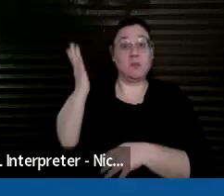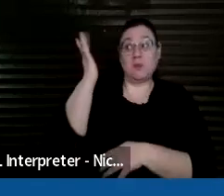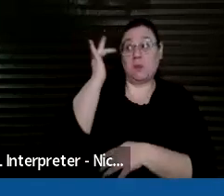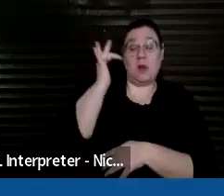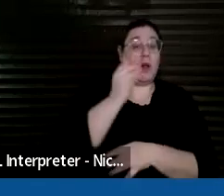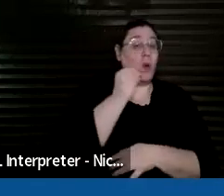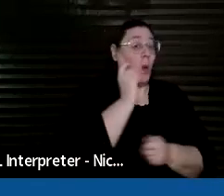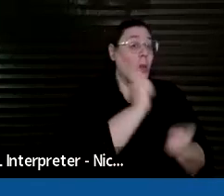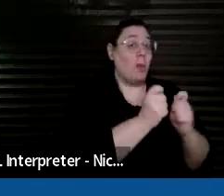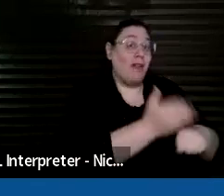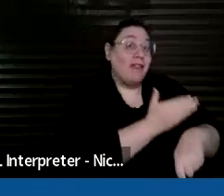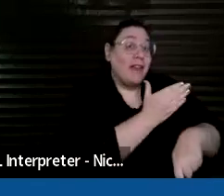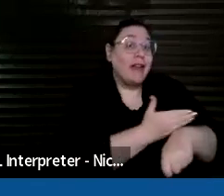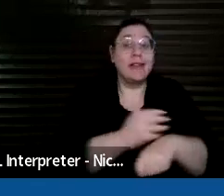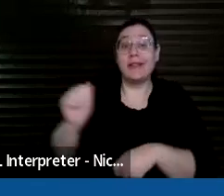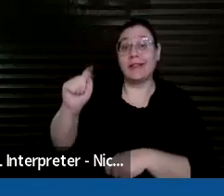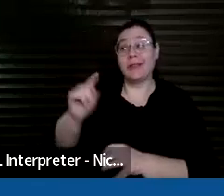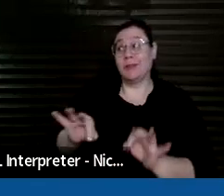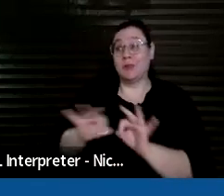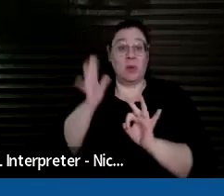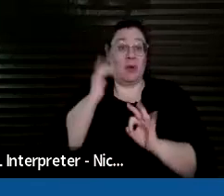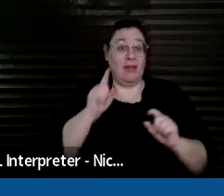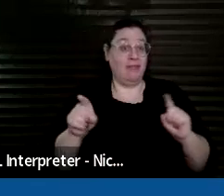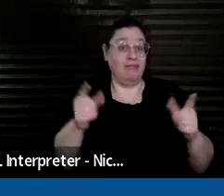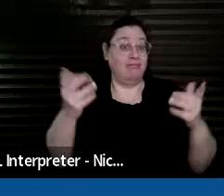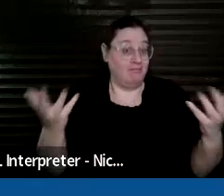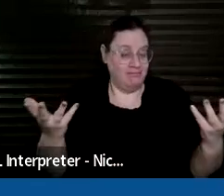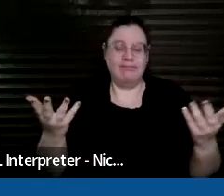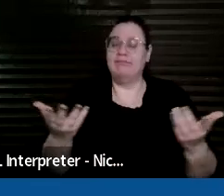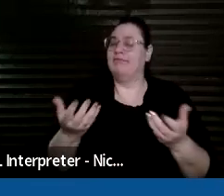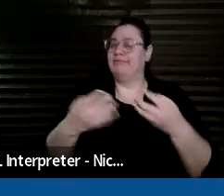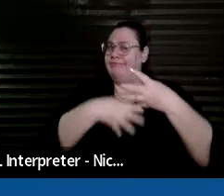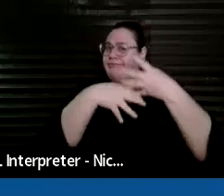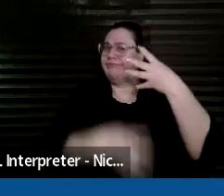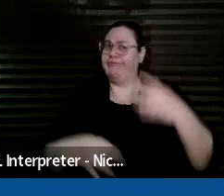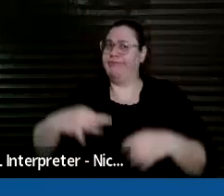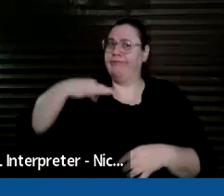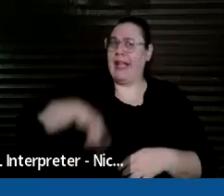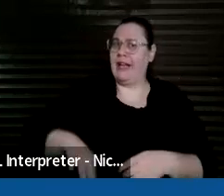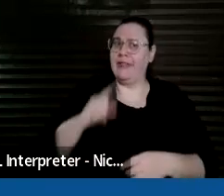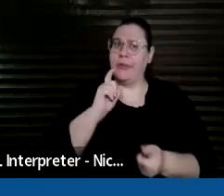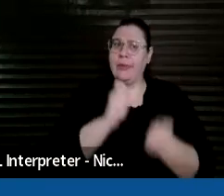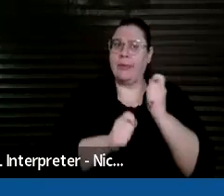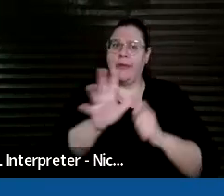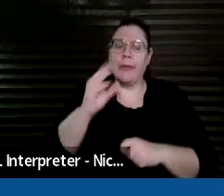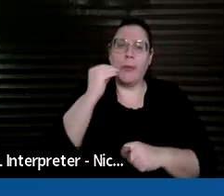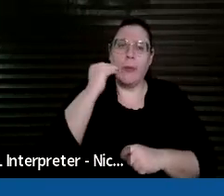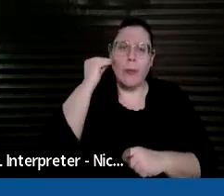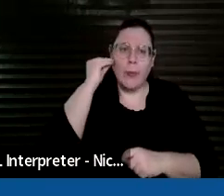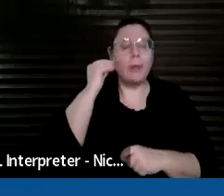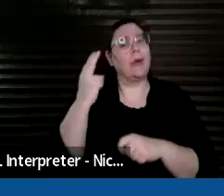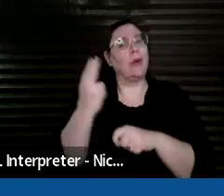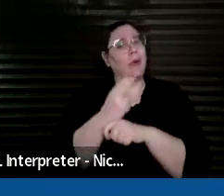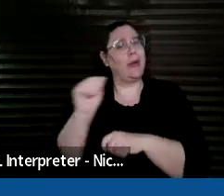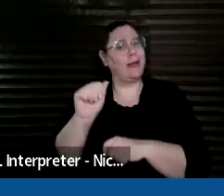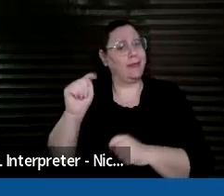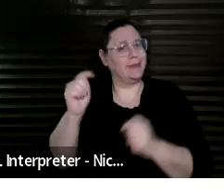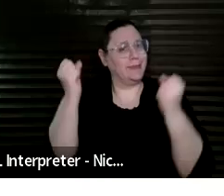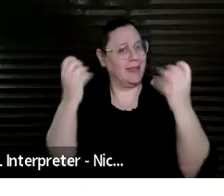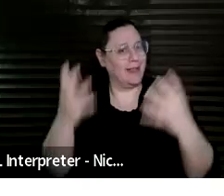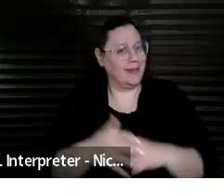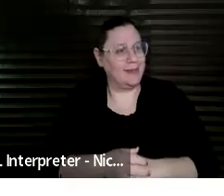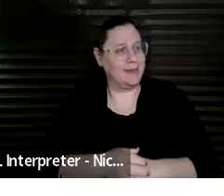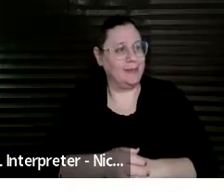many benefits to modifying your home and using AT. First, home modification and AT